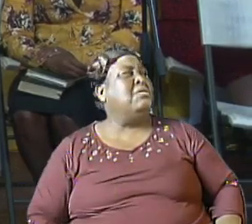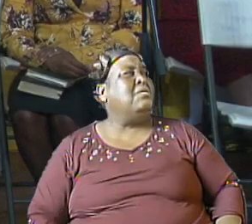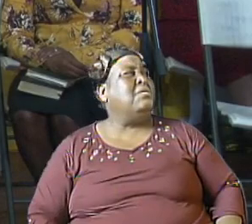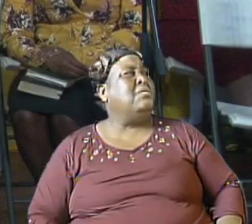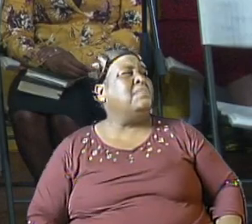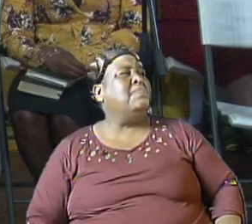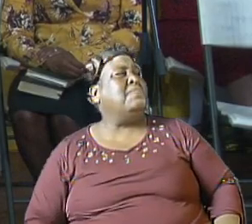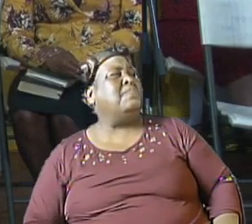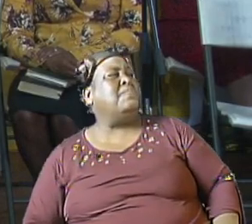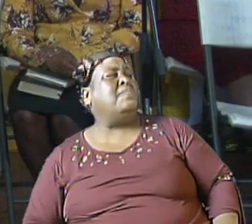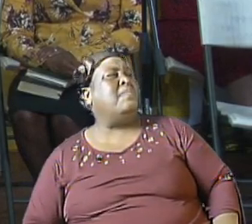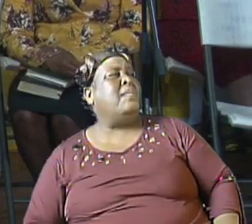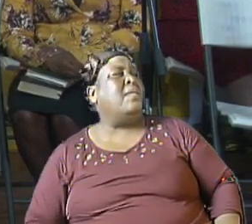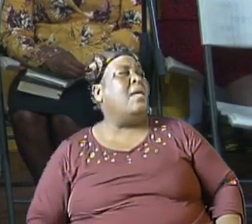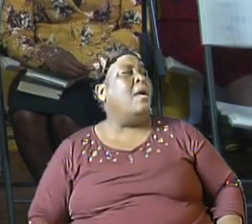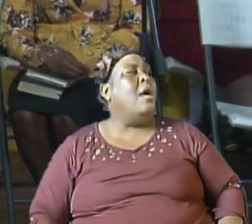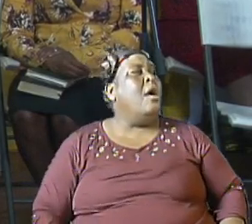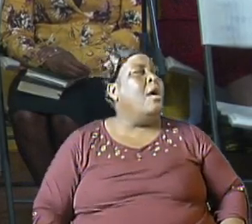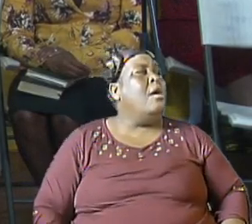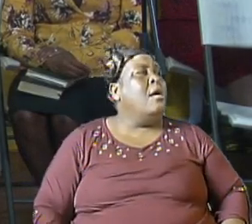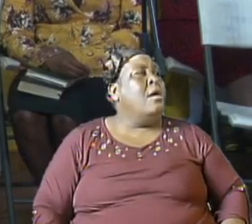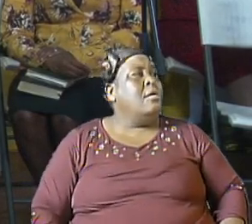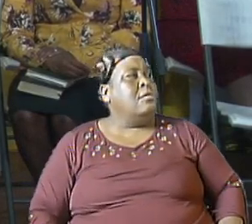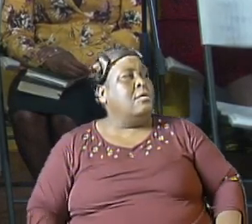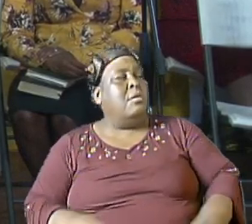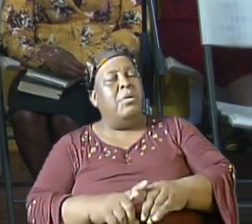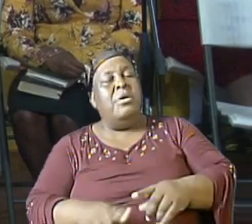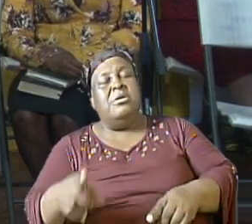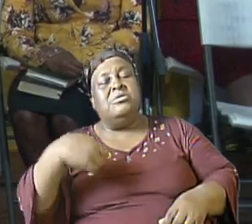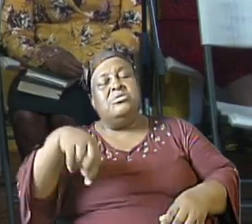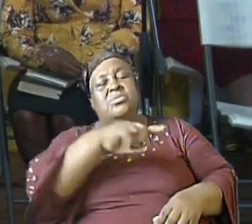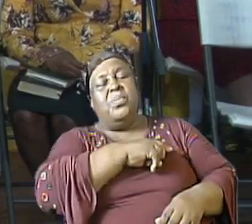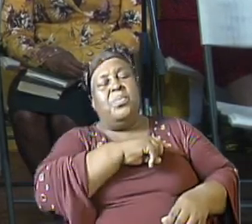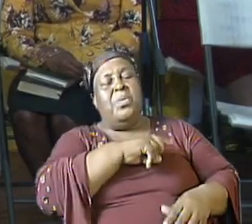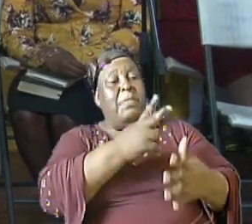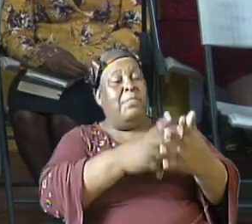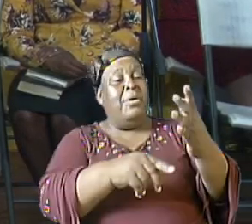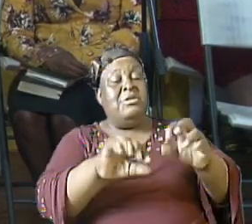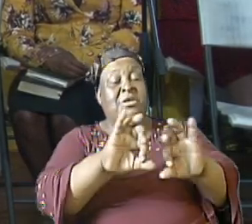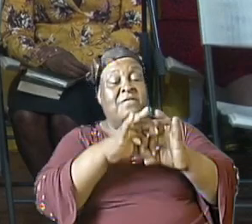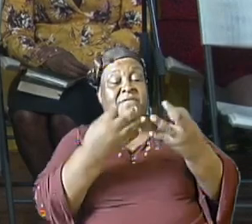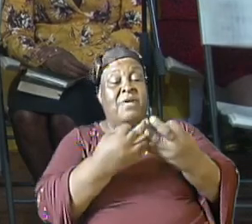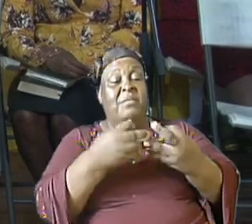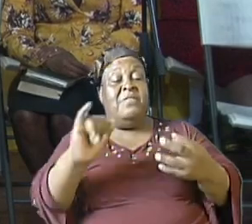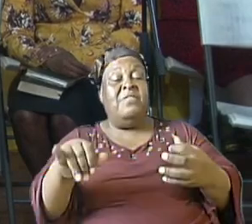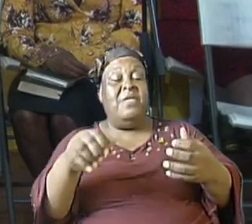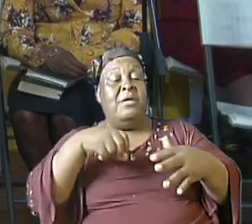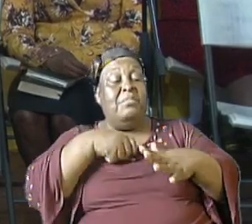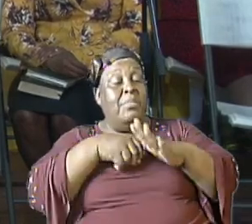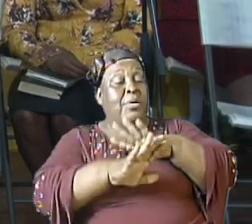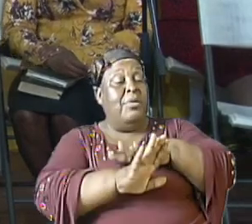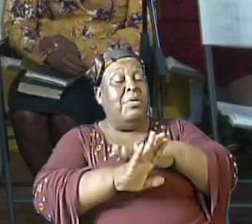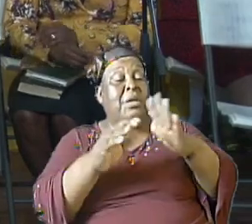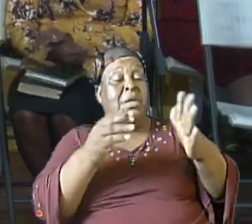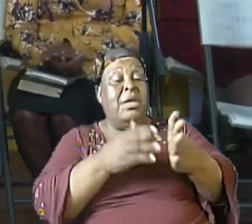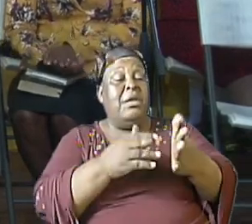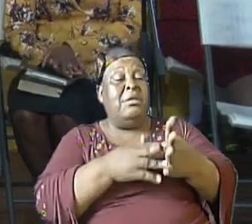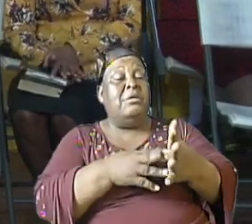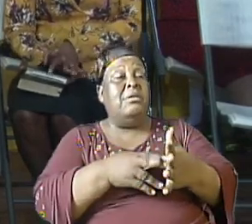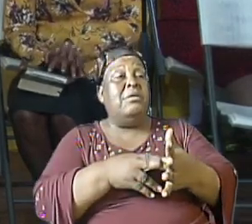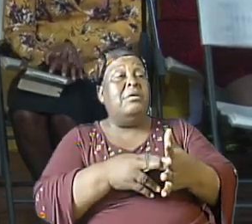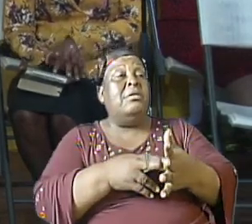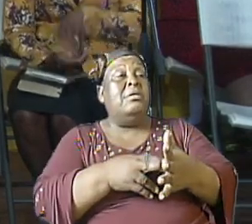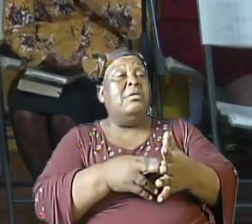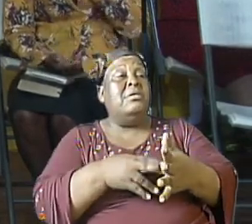be doing with each other. But we're a part of the family that's been born again. Right? We sing that every